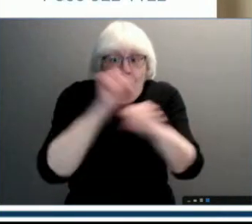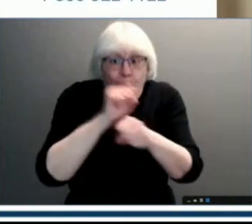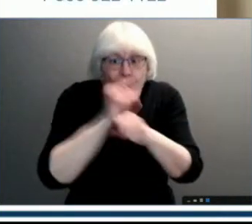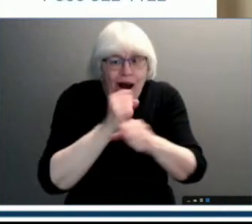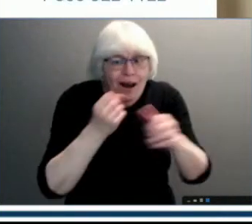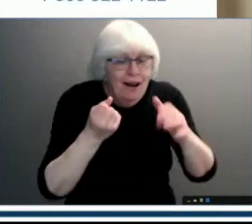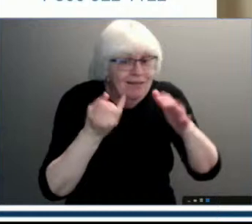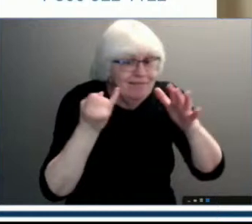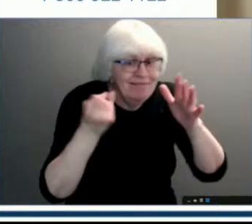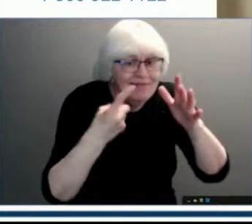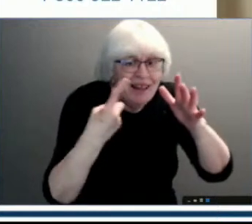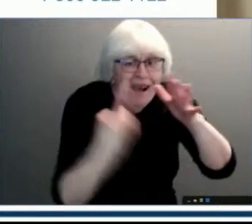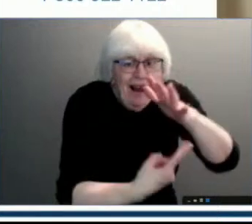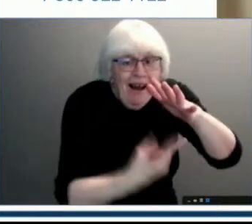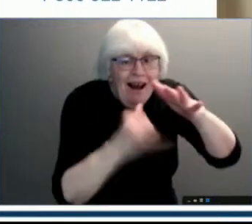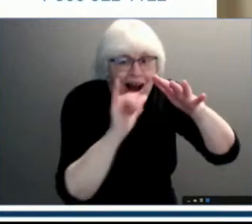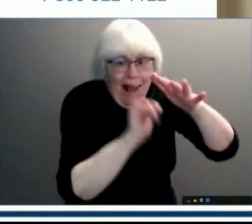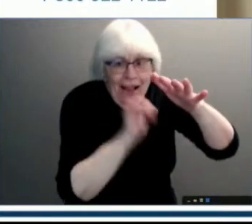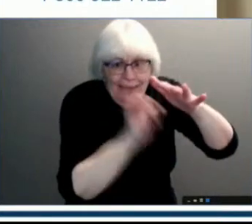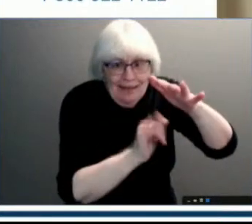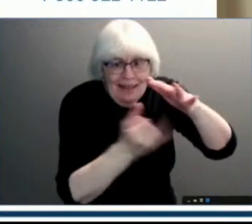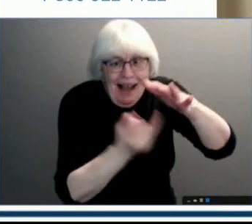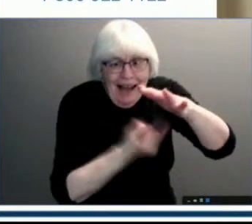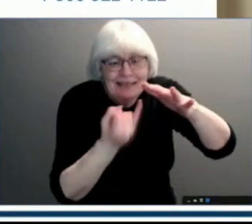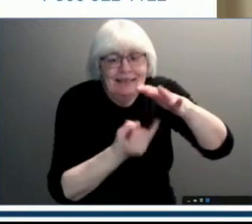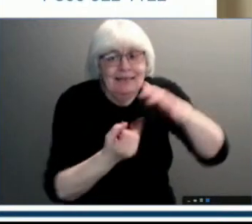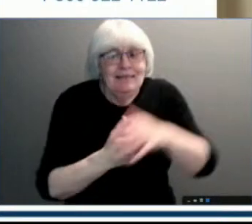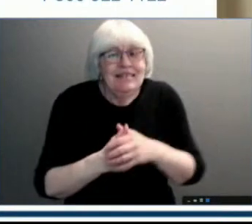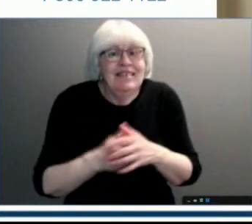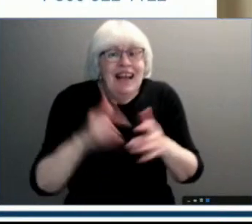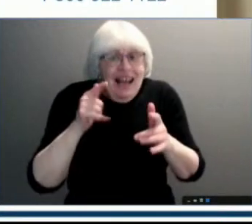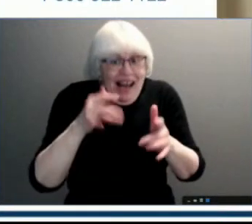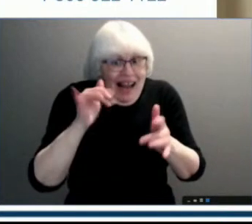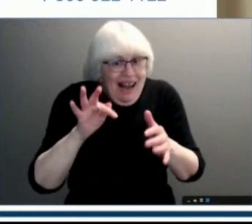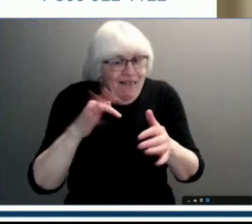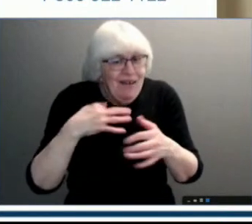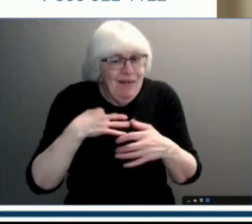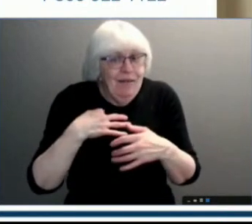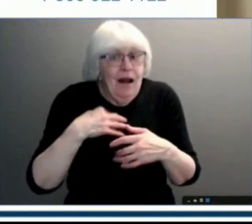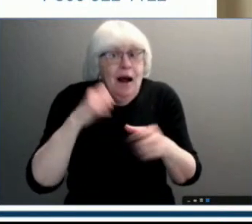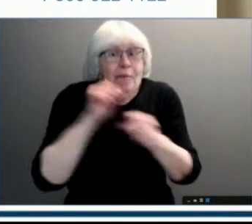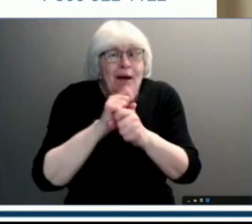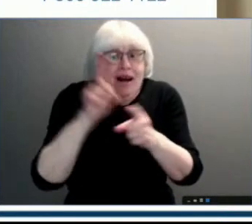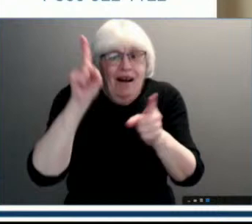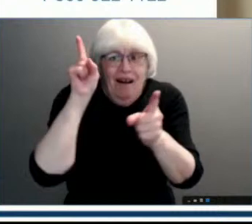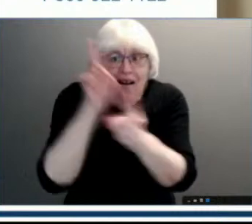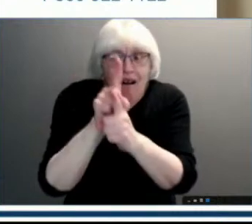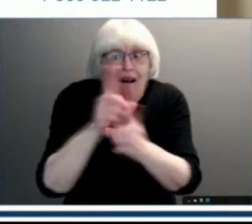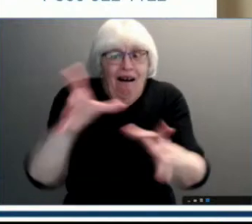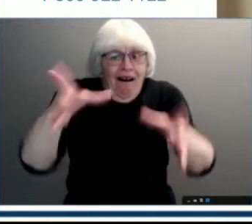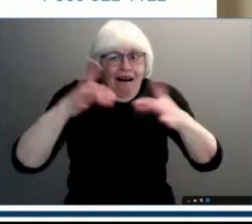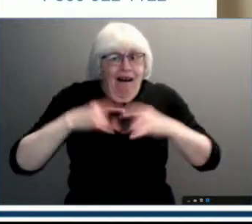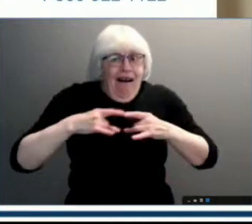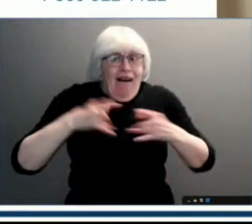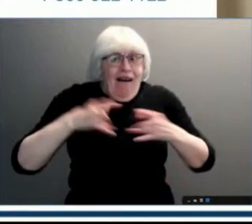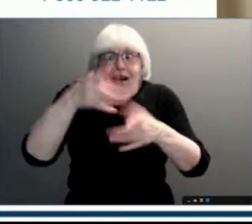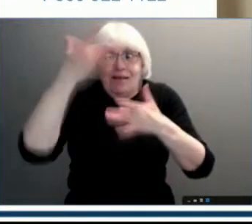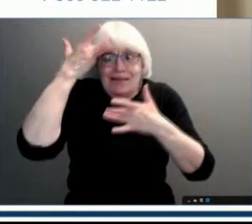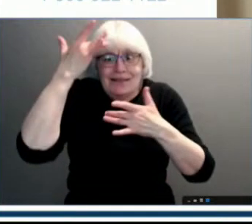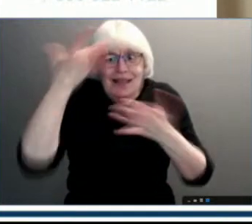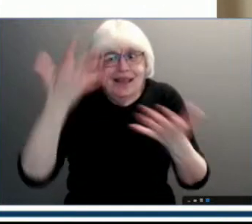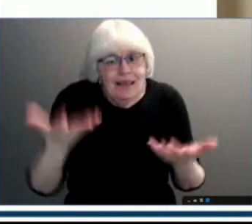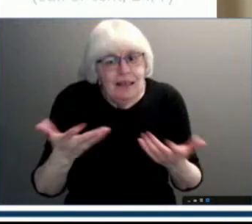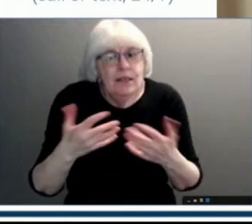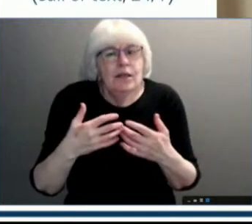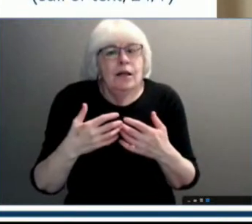time during this pandemic, at least anyway. If you're a close contact, there might be some things you can still do and still keep your colleagues and your patients